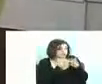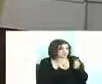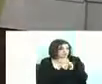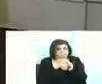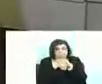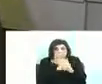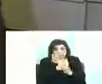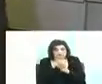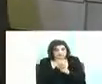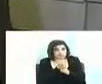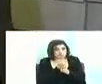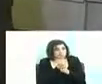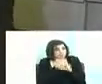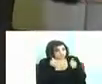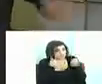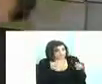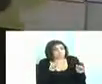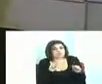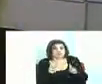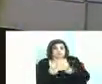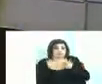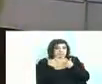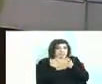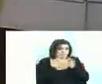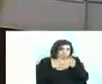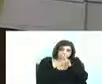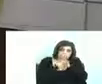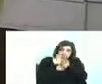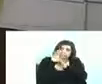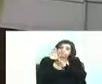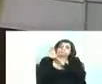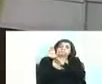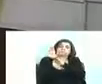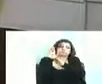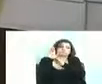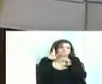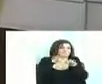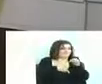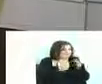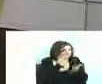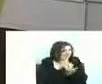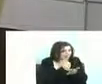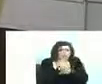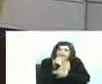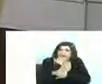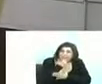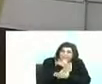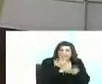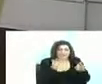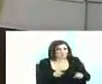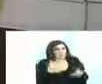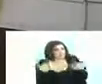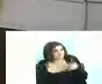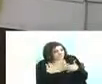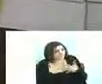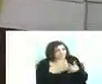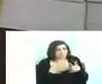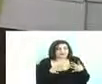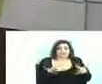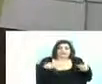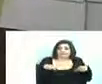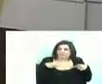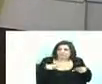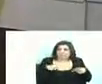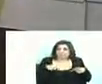live upward and live that dream of hope and love, we can't help but step on our toes or somebody else's. Sometimes fear and anxiety and worry so fill